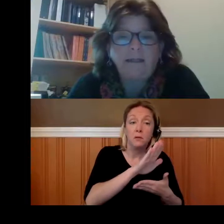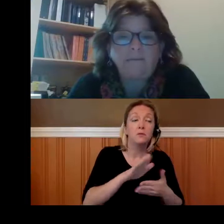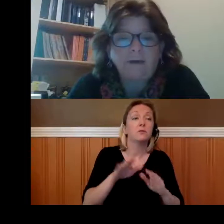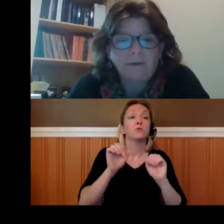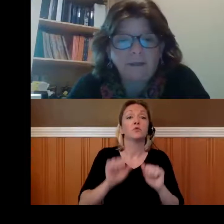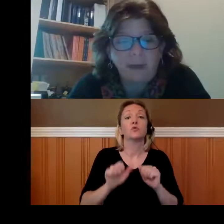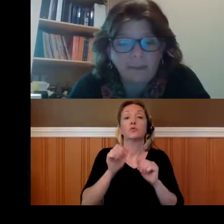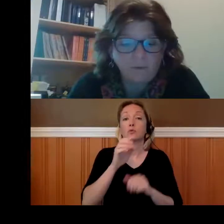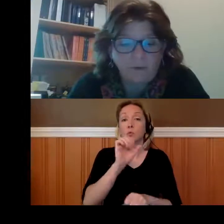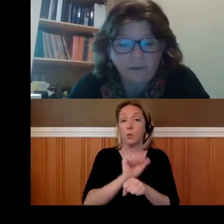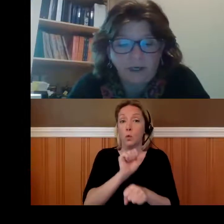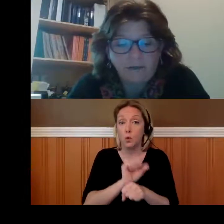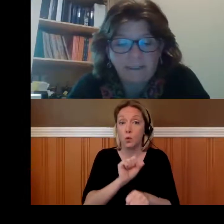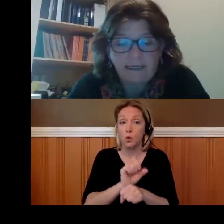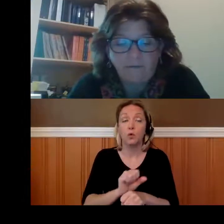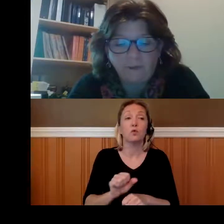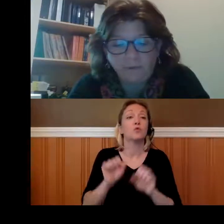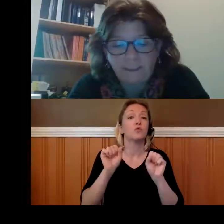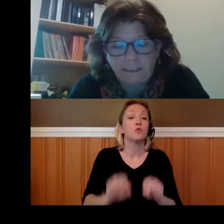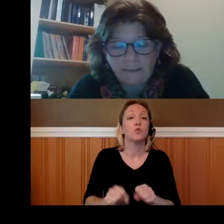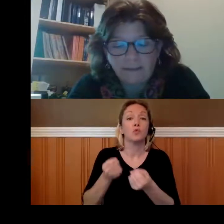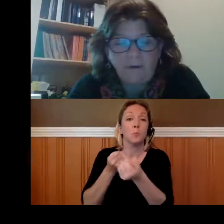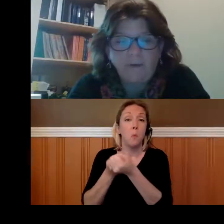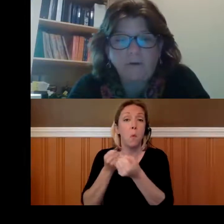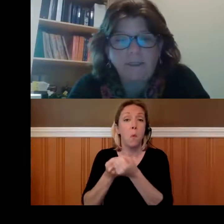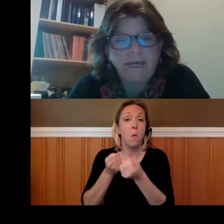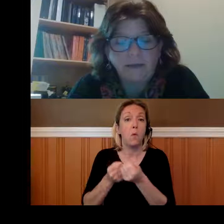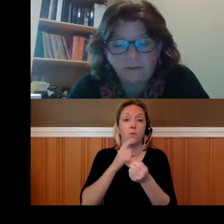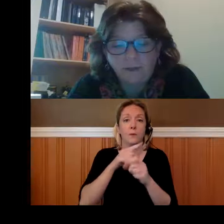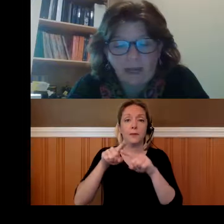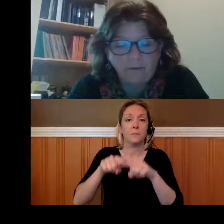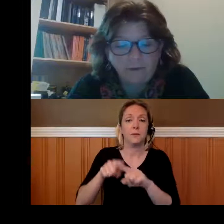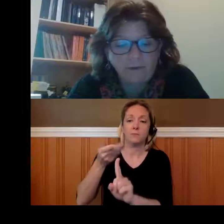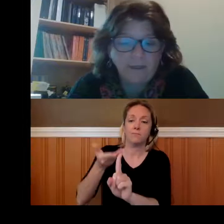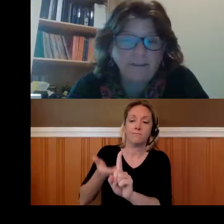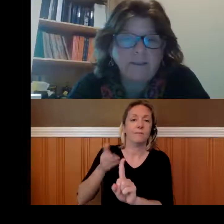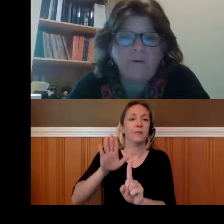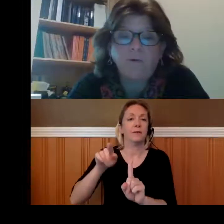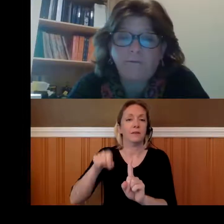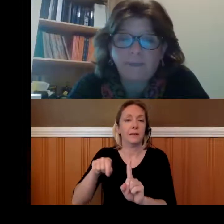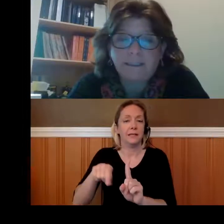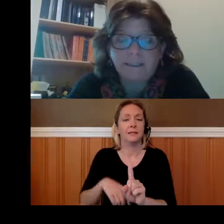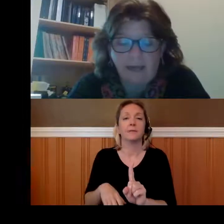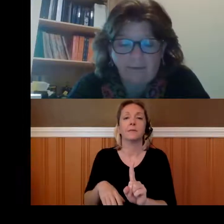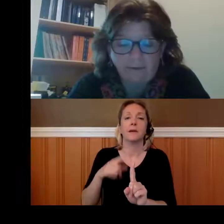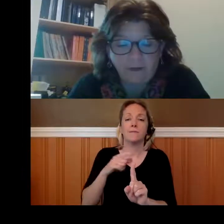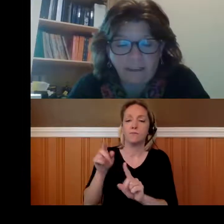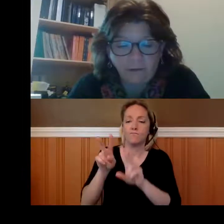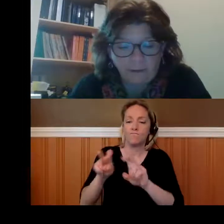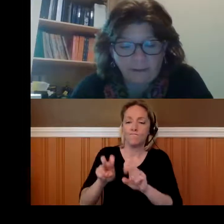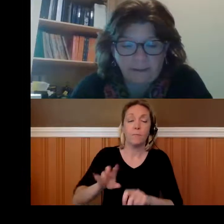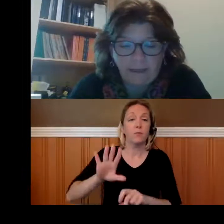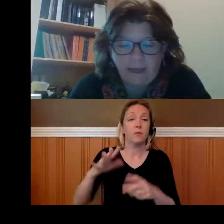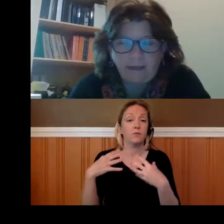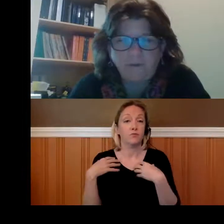It's definitely based on a child's individual needs. We're going to take into account their strengths, their preferences, and their